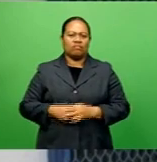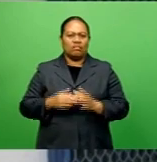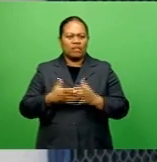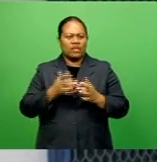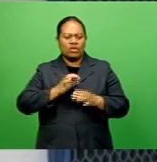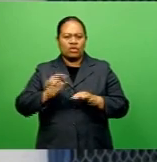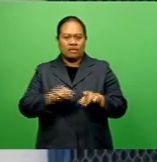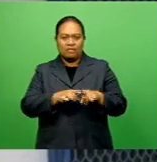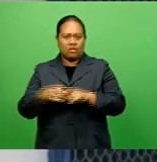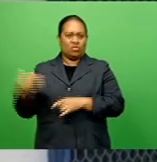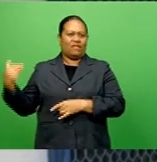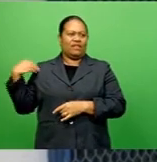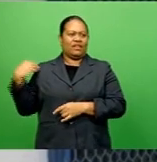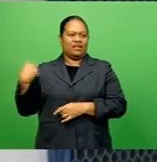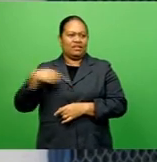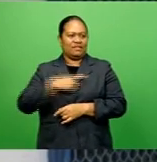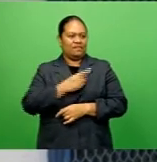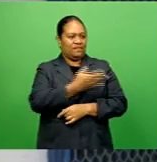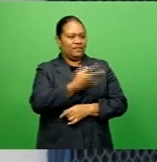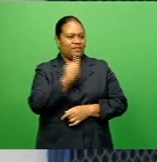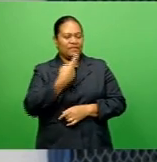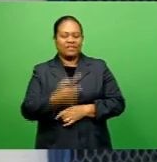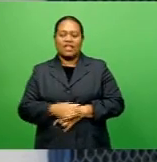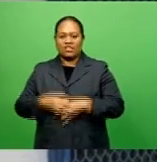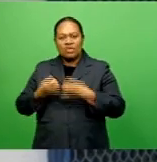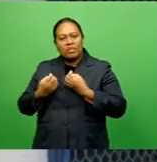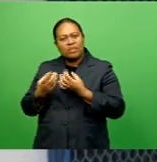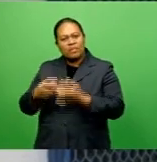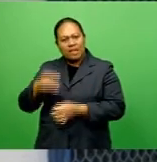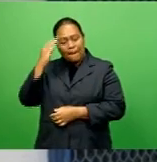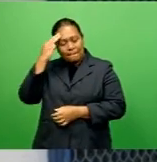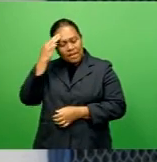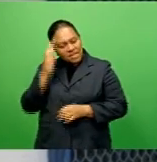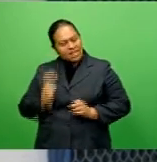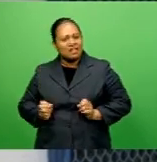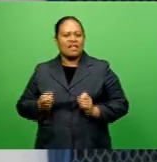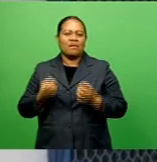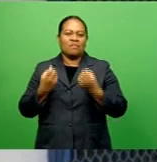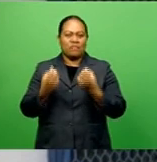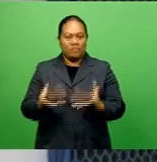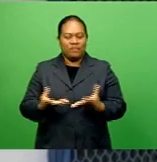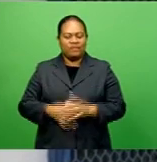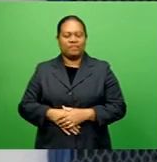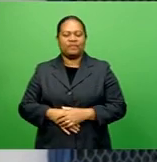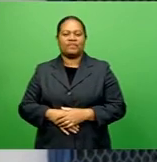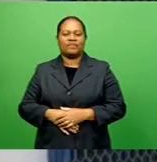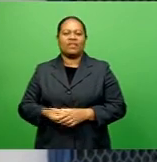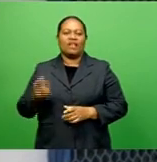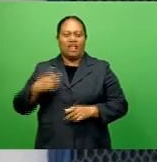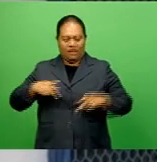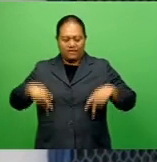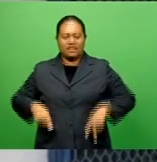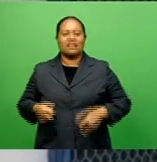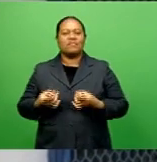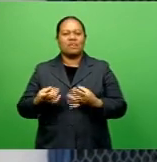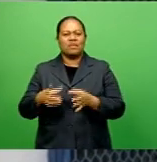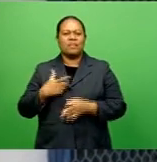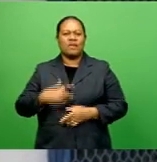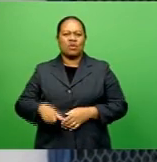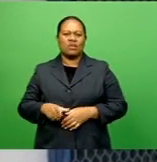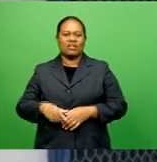to affect us. We are preparing mentally, physically, because we know that Ratu Takumbo